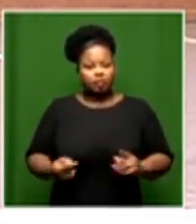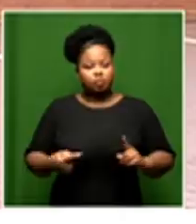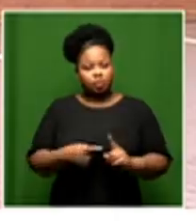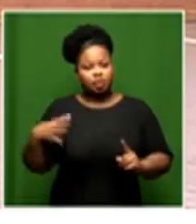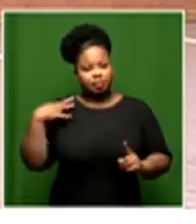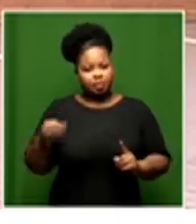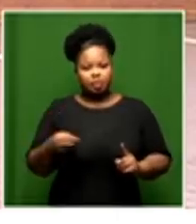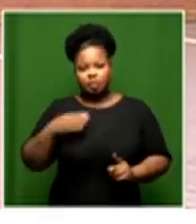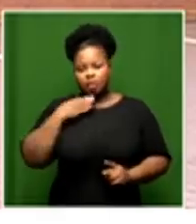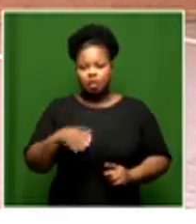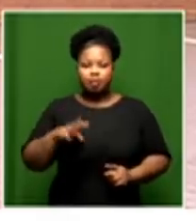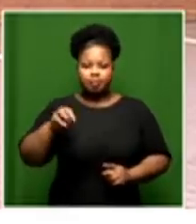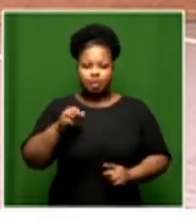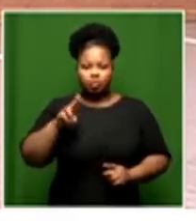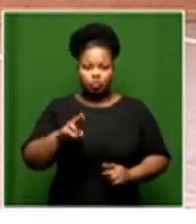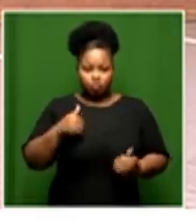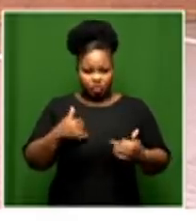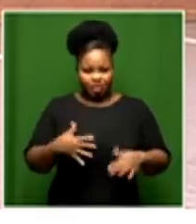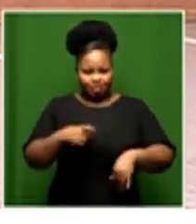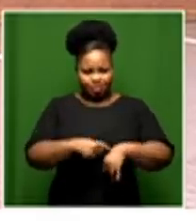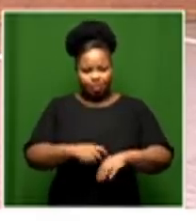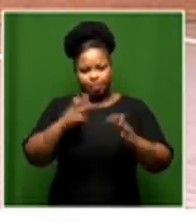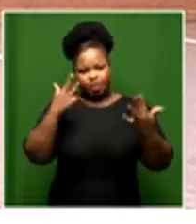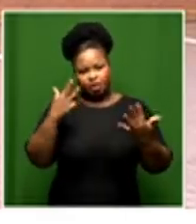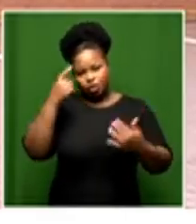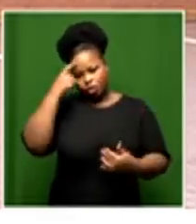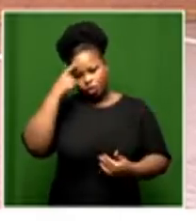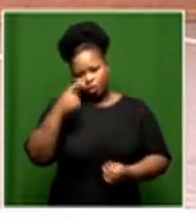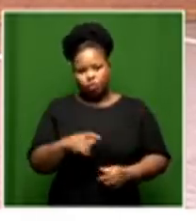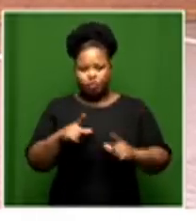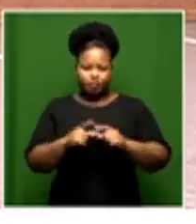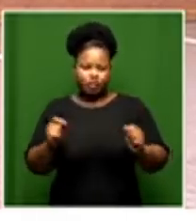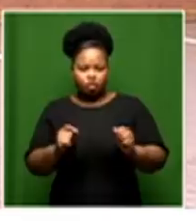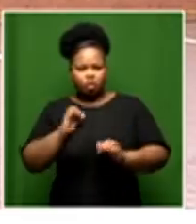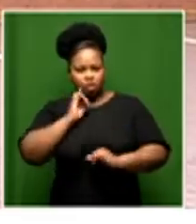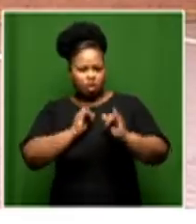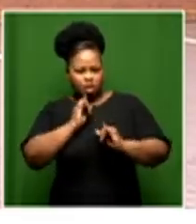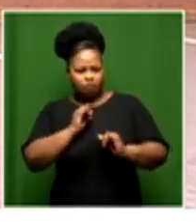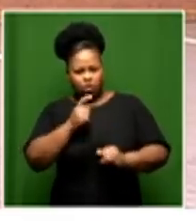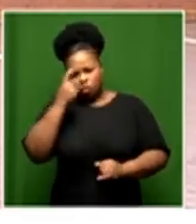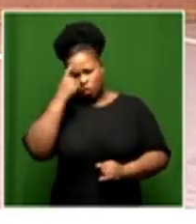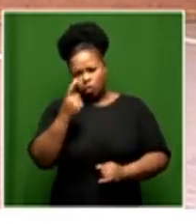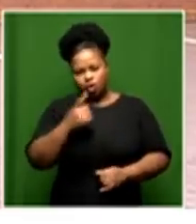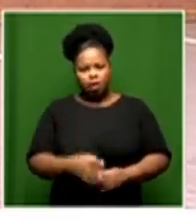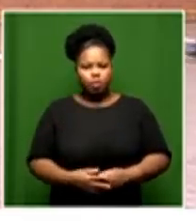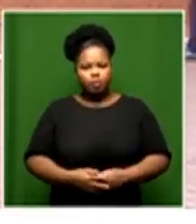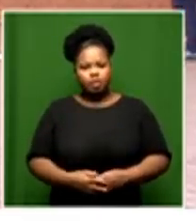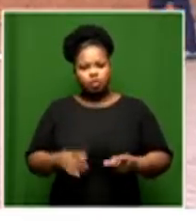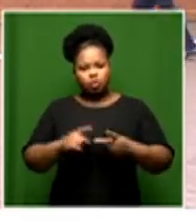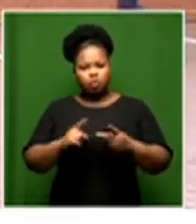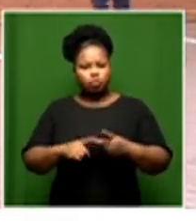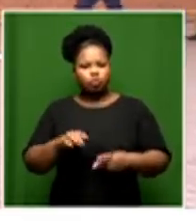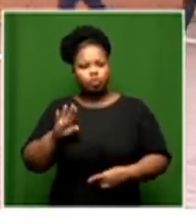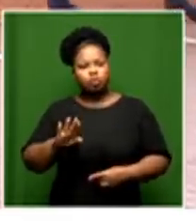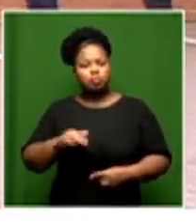minister, Jackson Mthembu, will actually start at 9 and is expected to end around 11 o'clock. We can expect the president